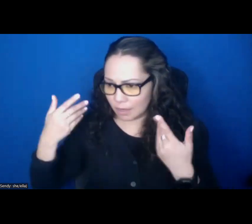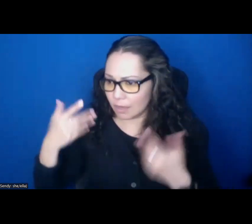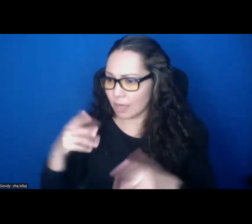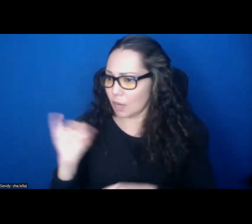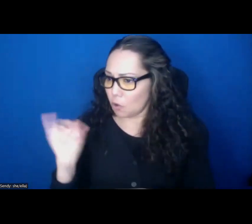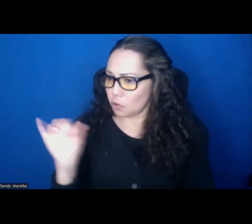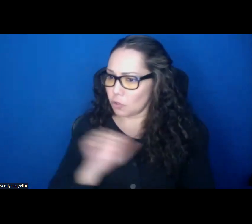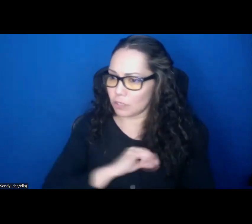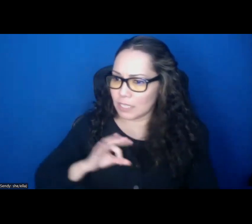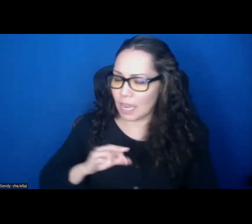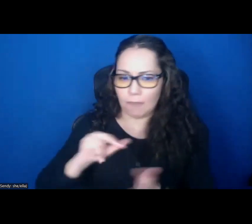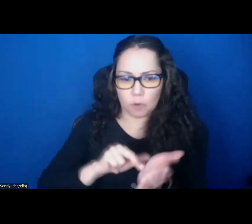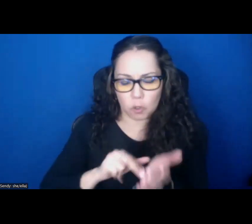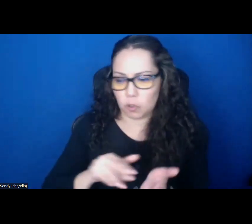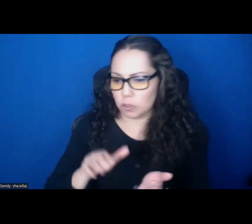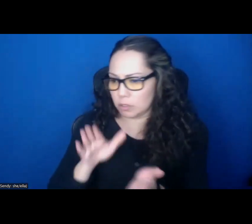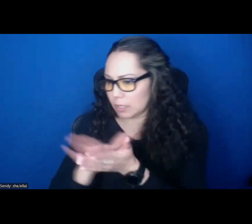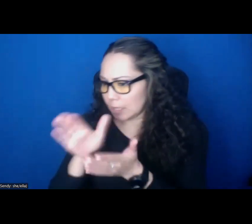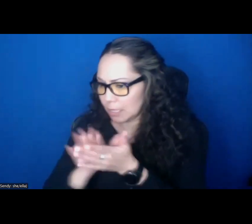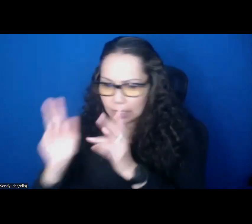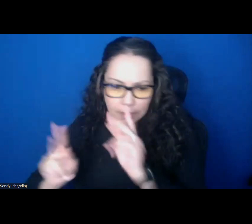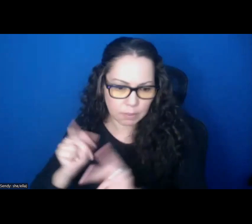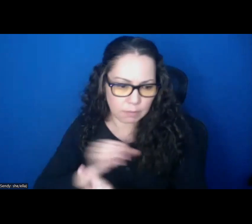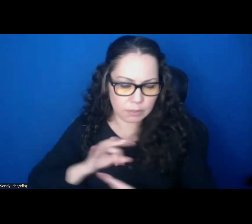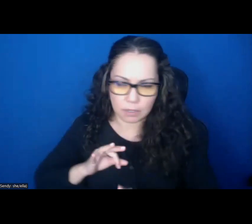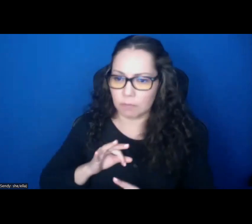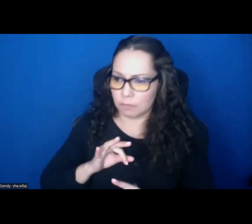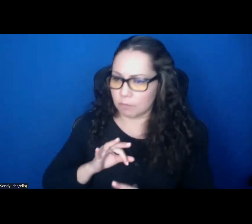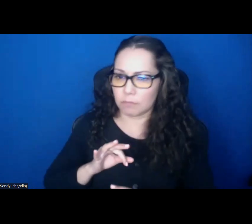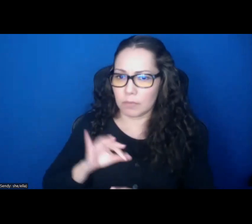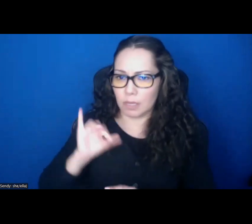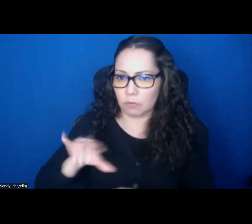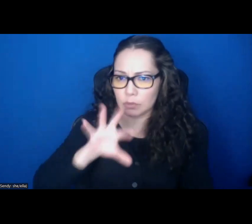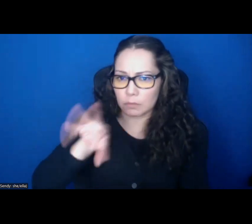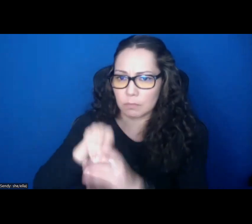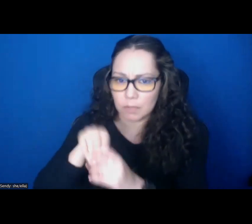nurses, housekeeping, whoever it was, I was part of that community.